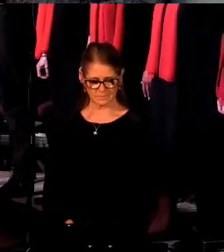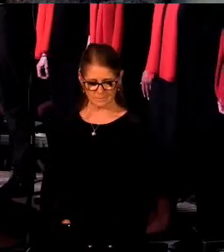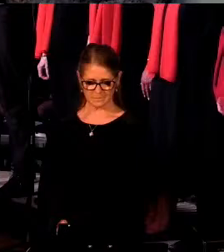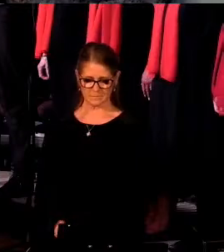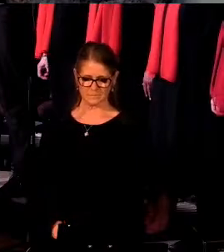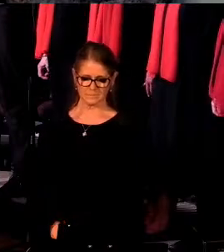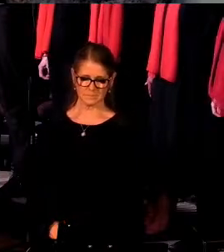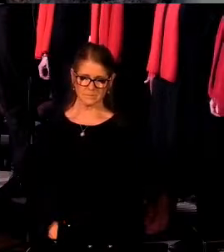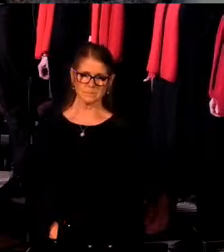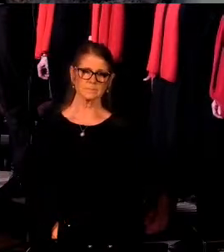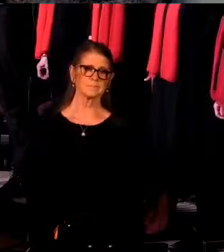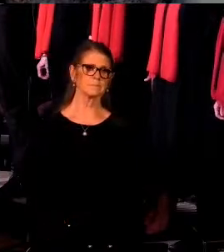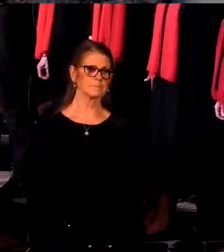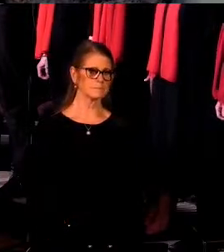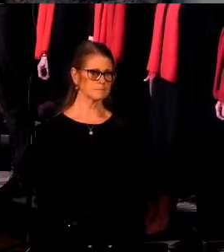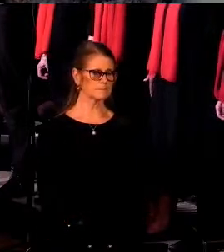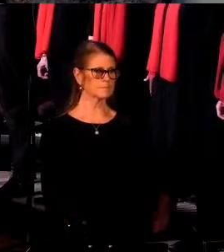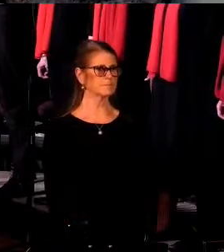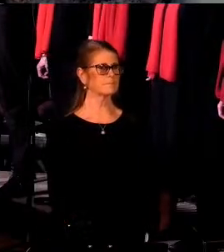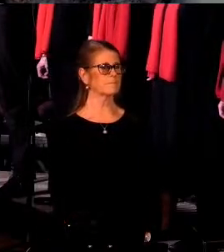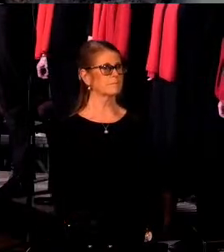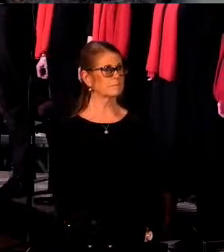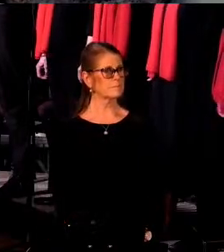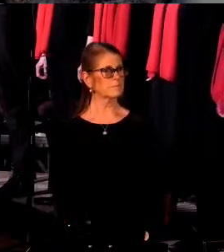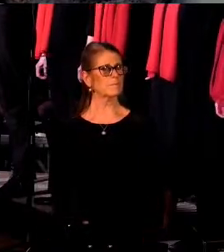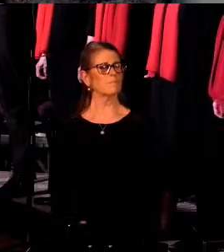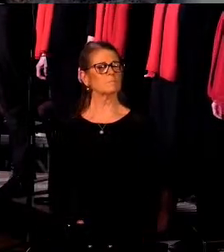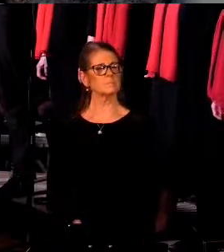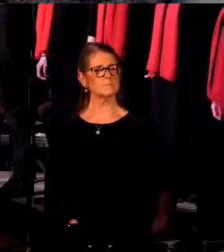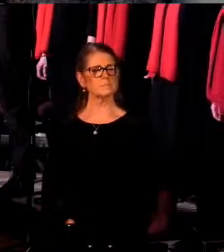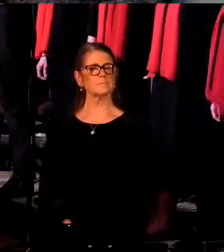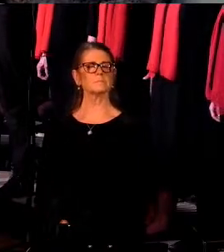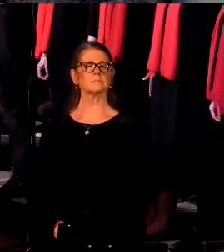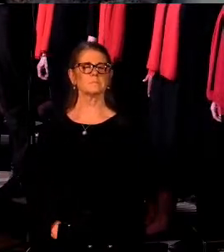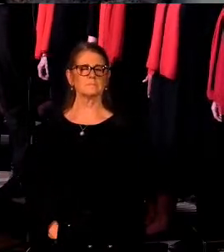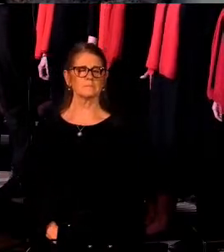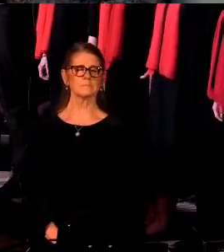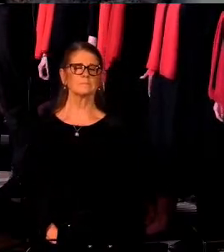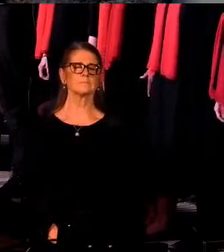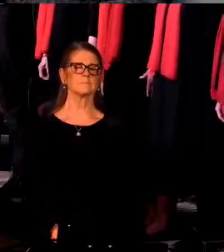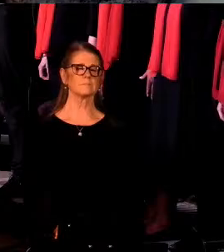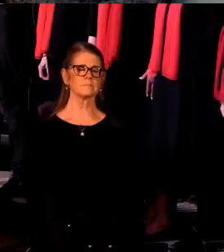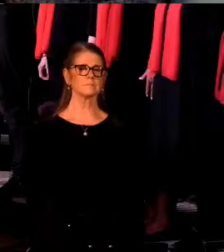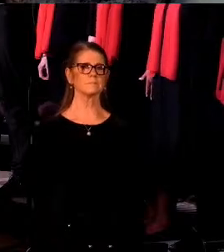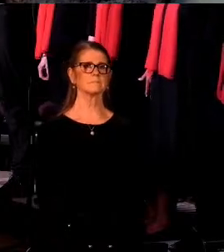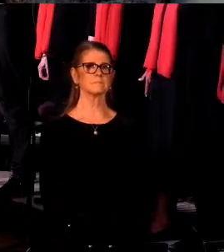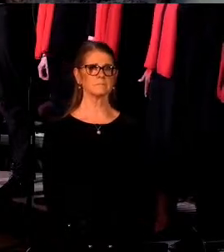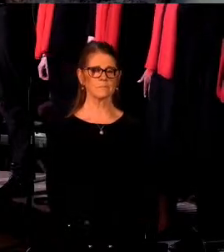Thank you.